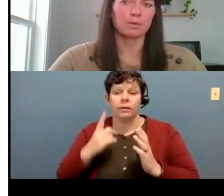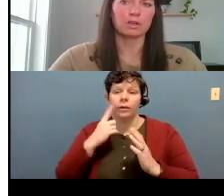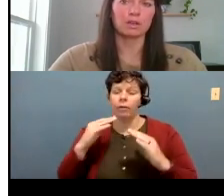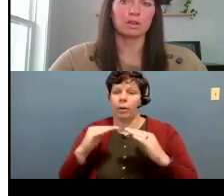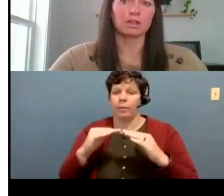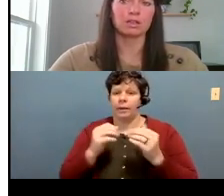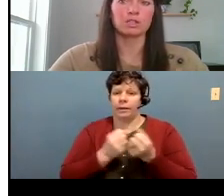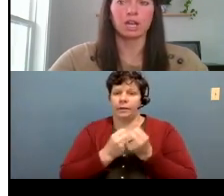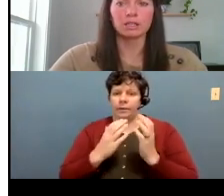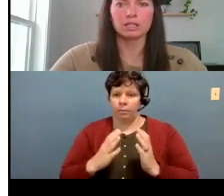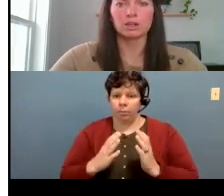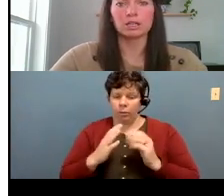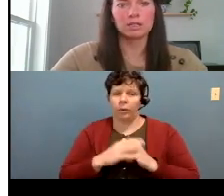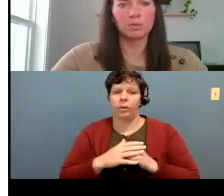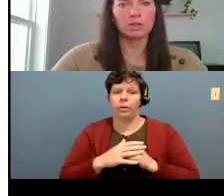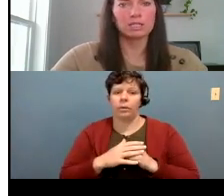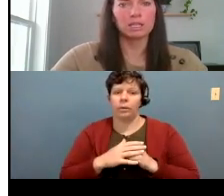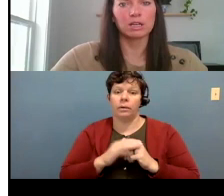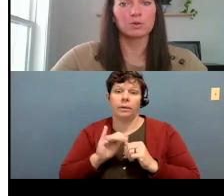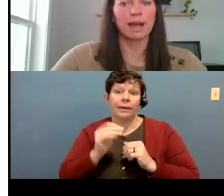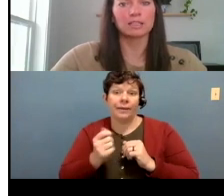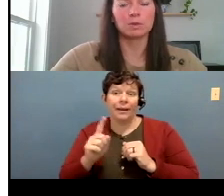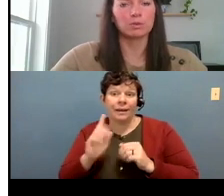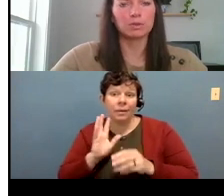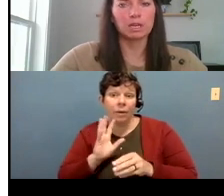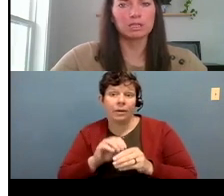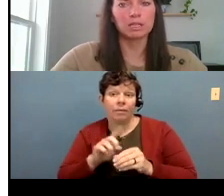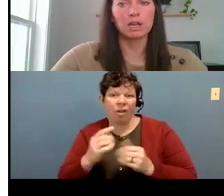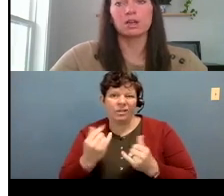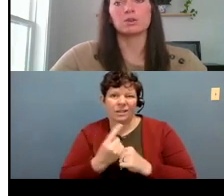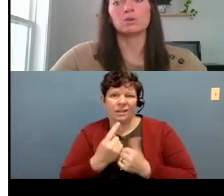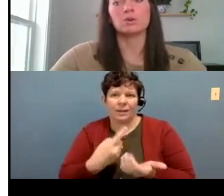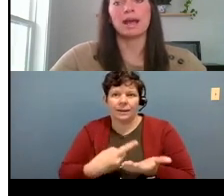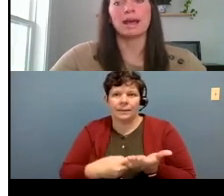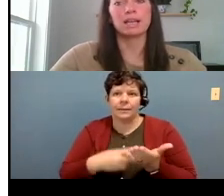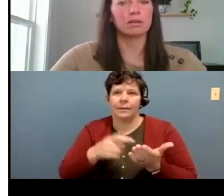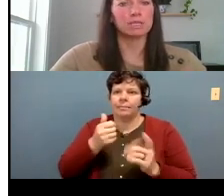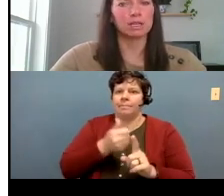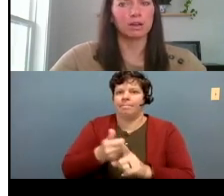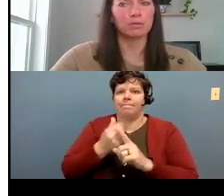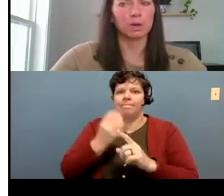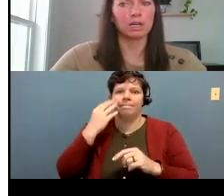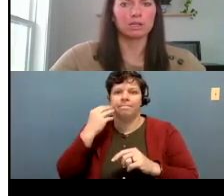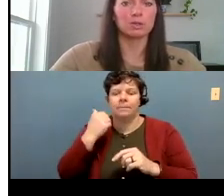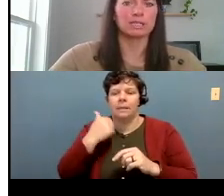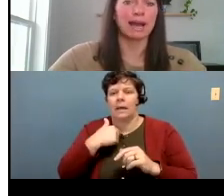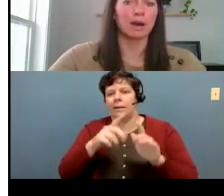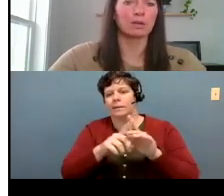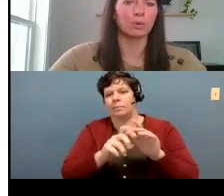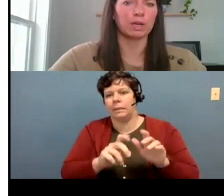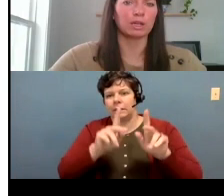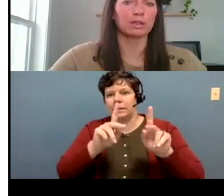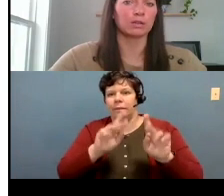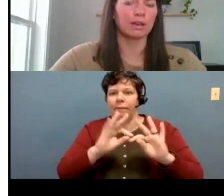up in the chance that there is someone listening who has been through this, who has had a missing loved one, and who is now